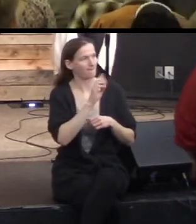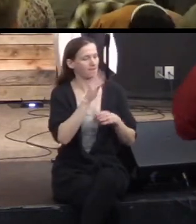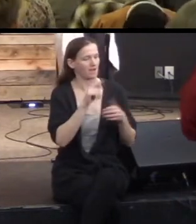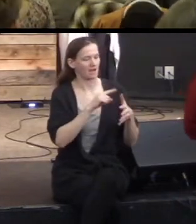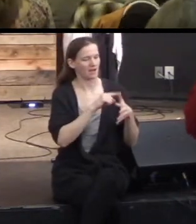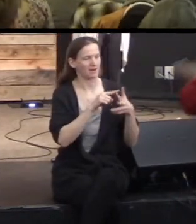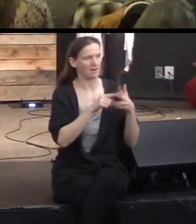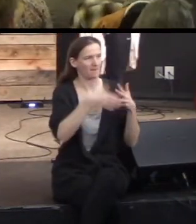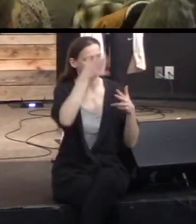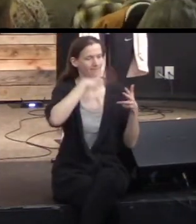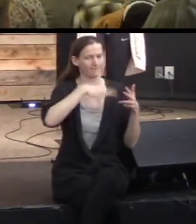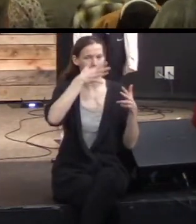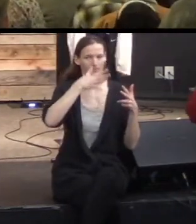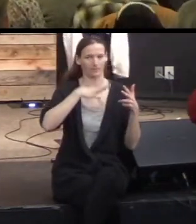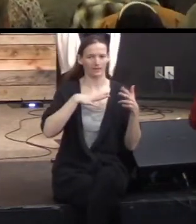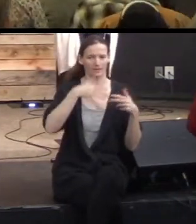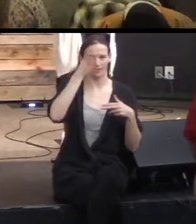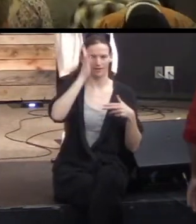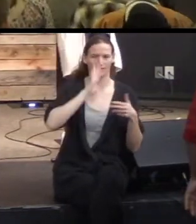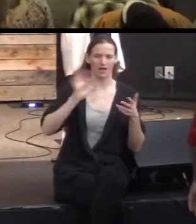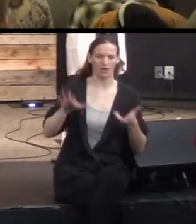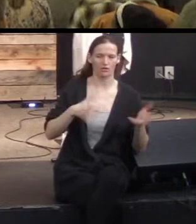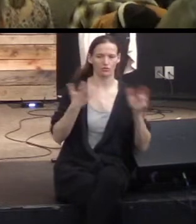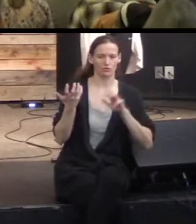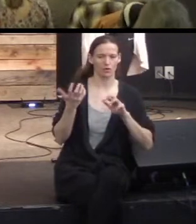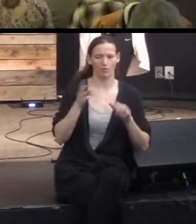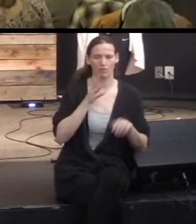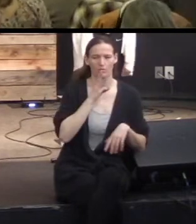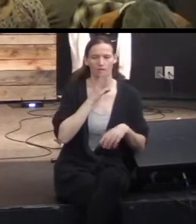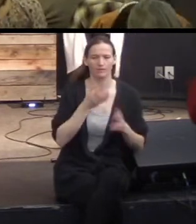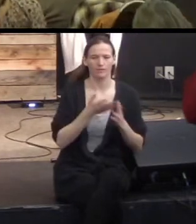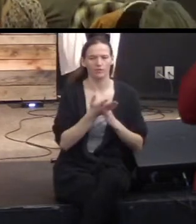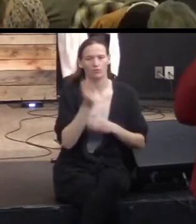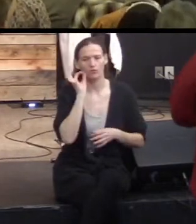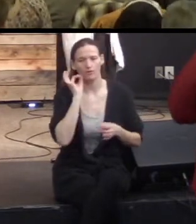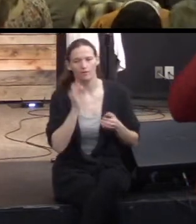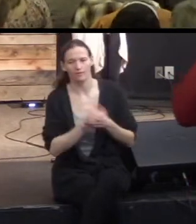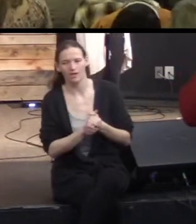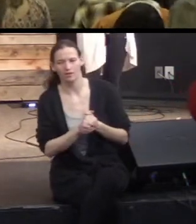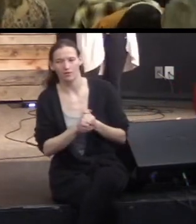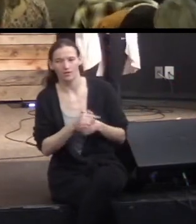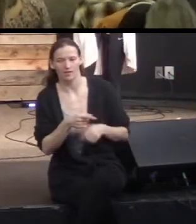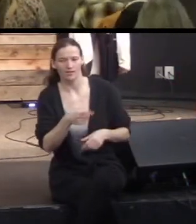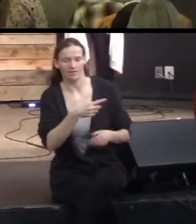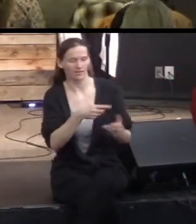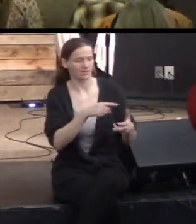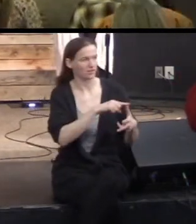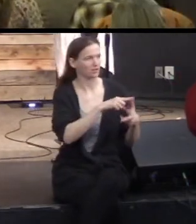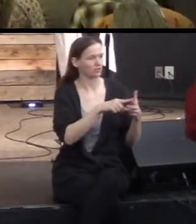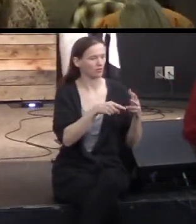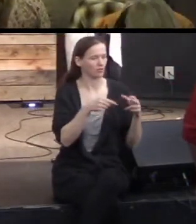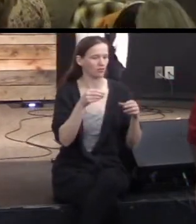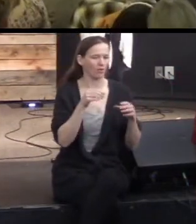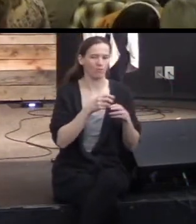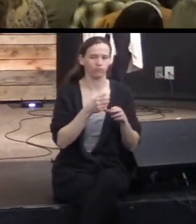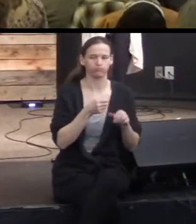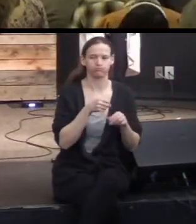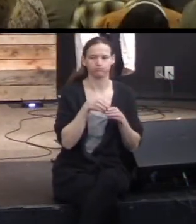God's gonna trouble the water. Through faith into the fiery furnace I